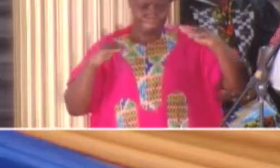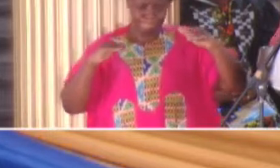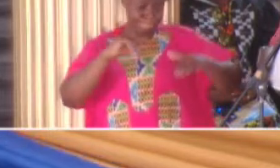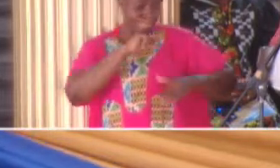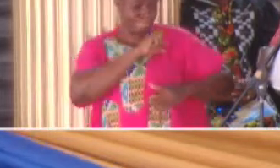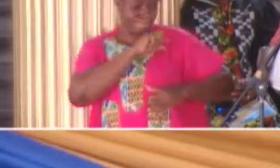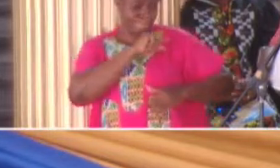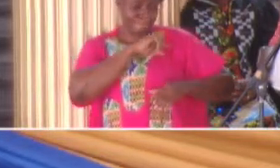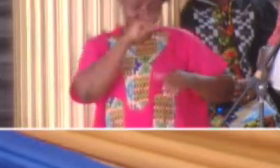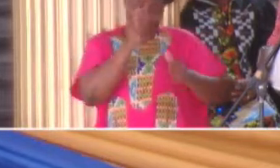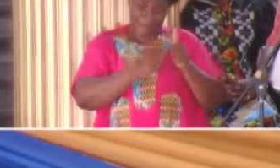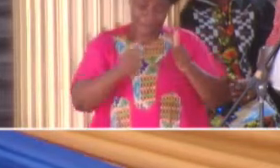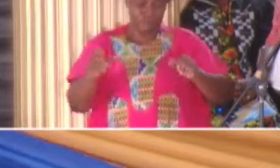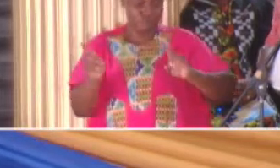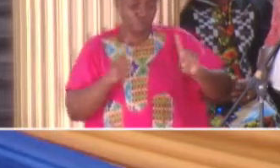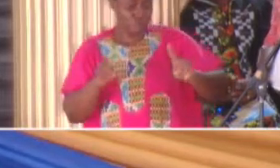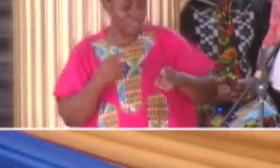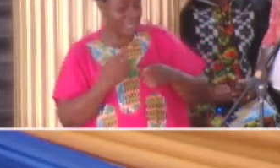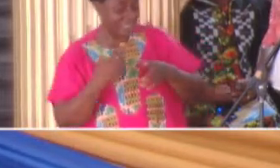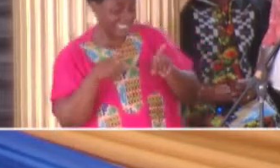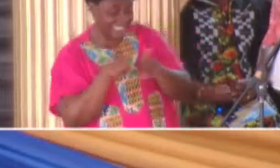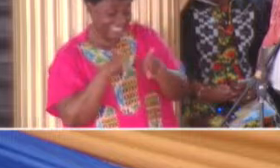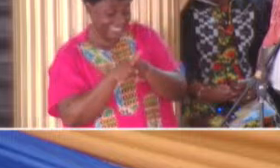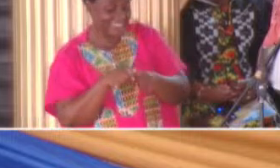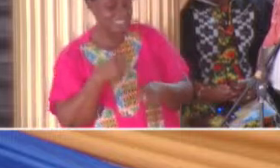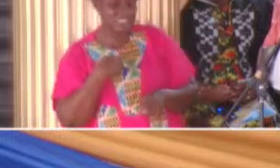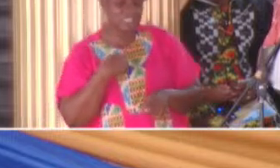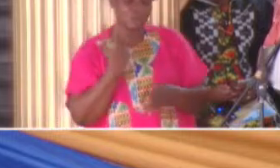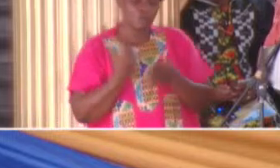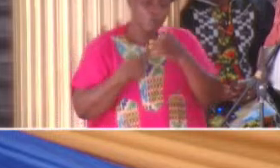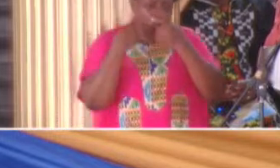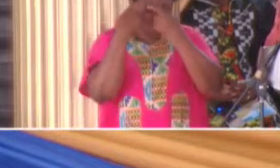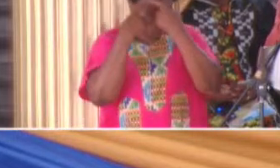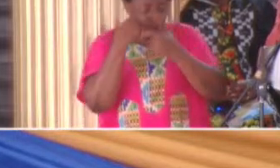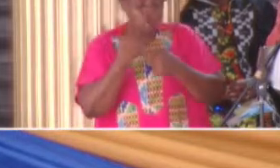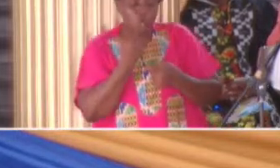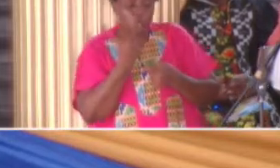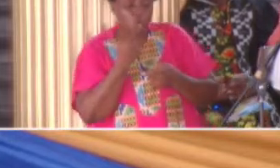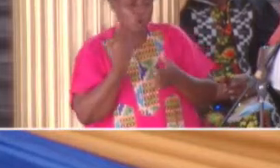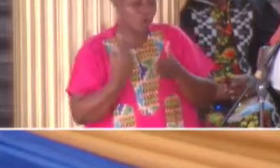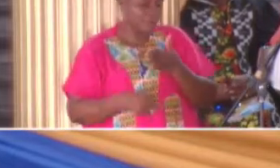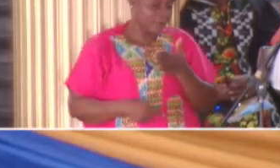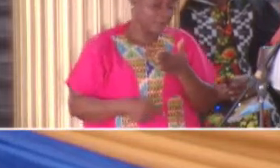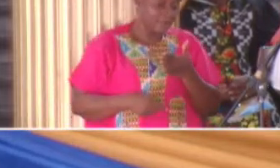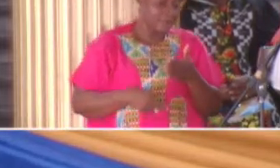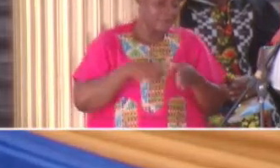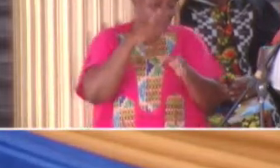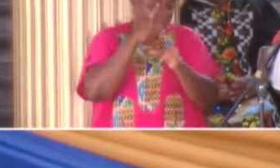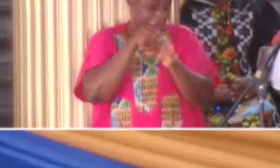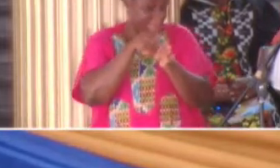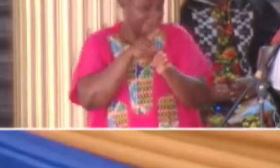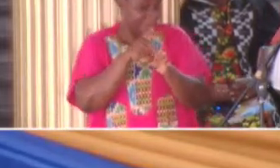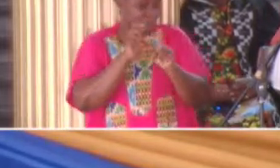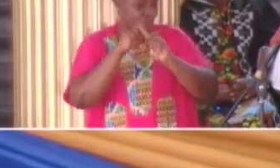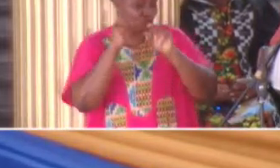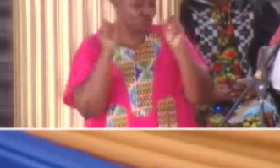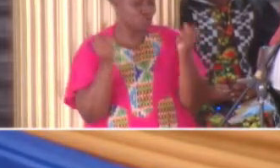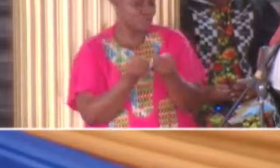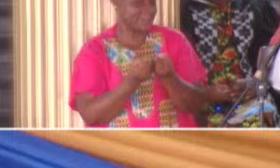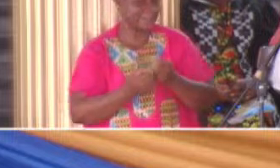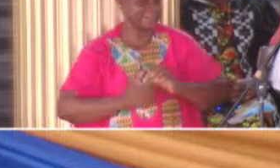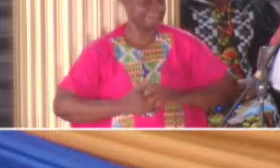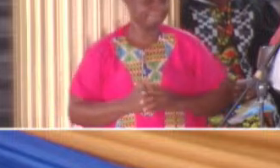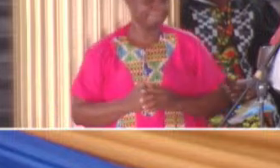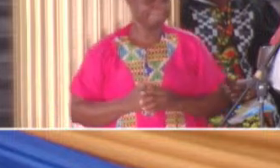in everything that you do, as well as considering those who are impaired socially.